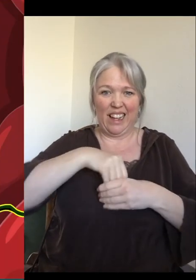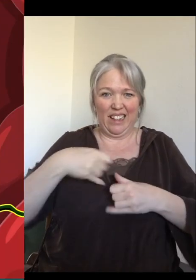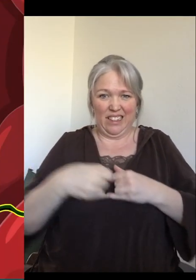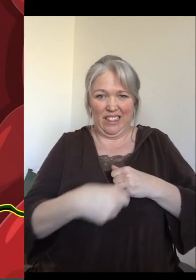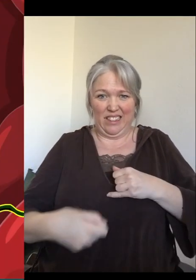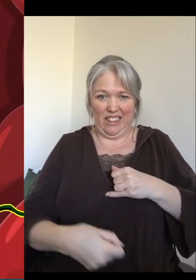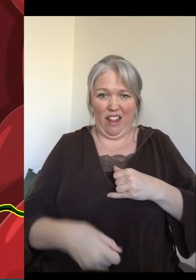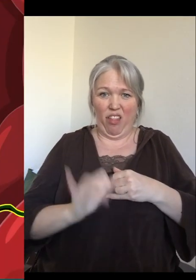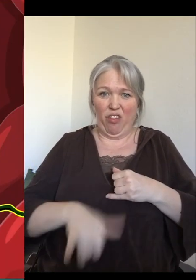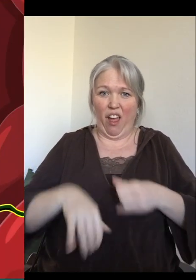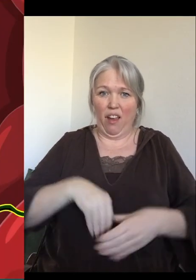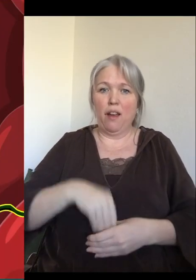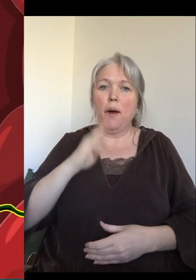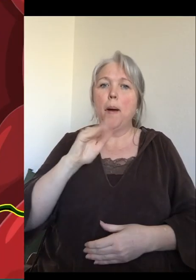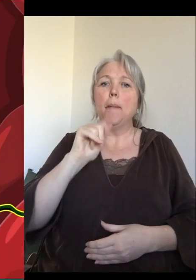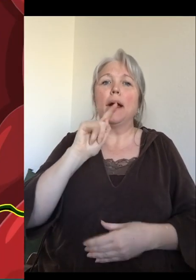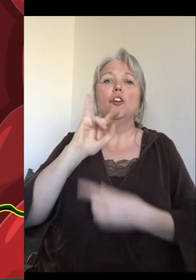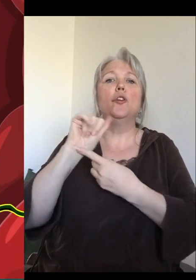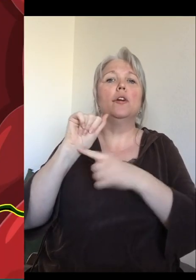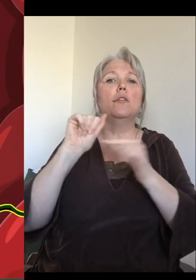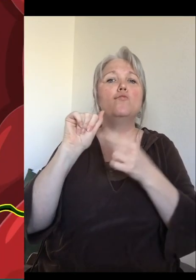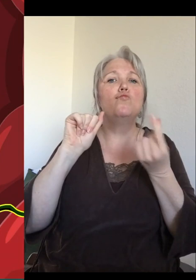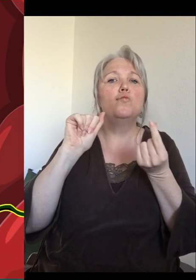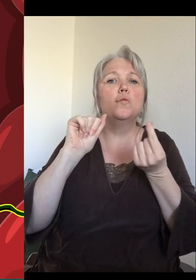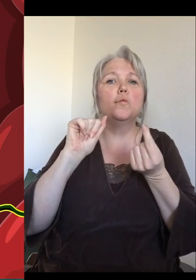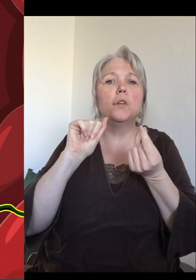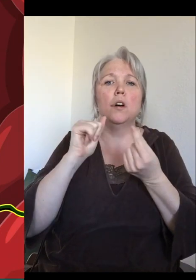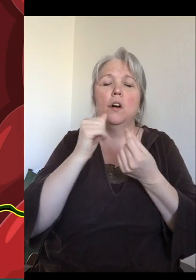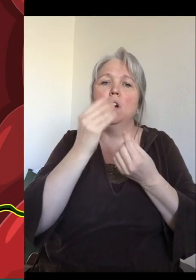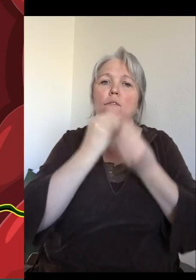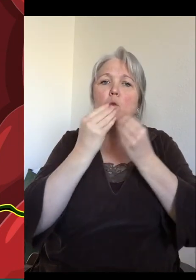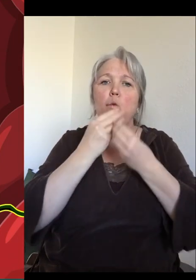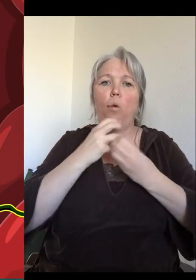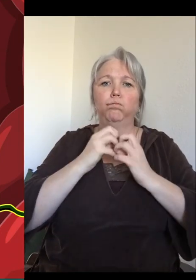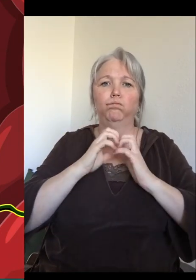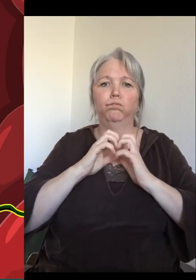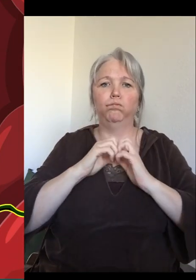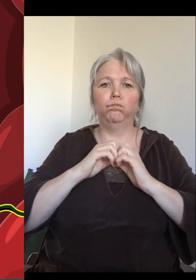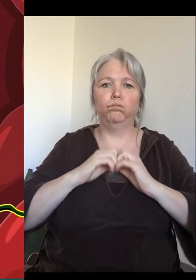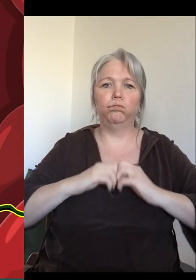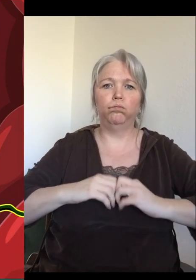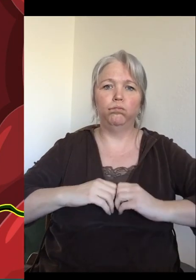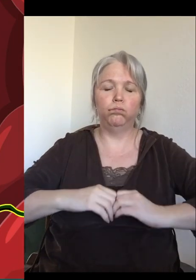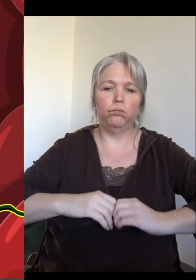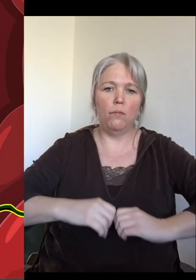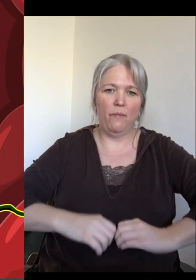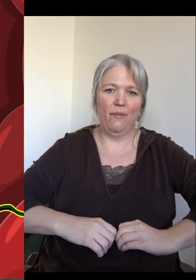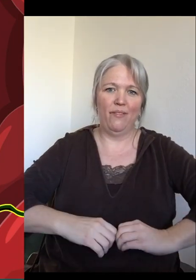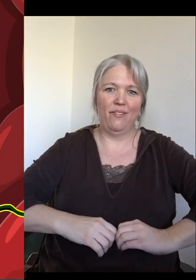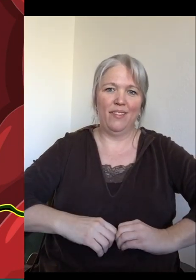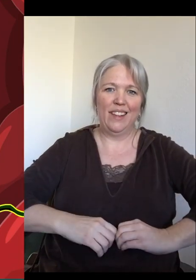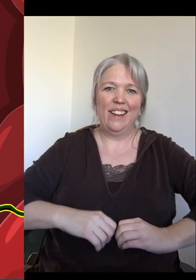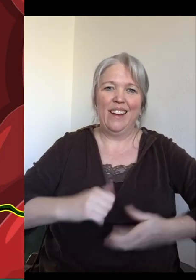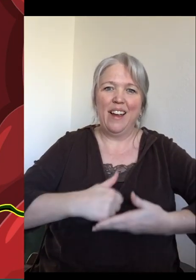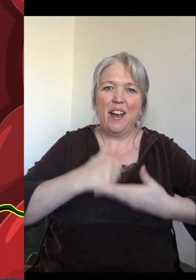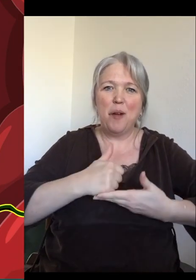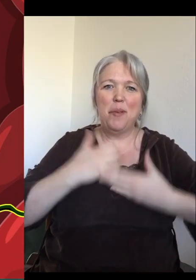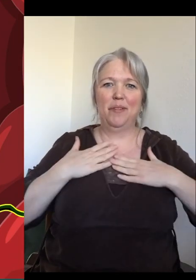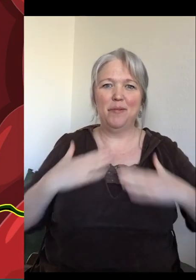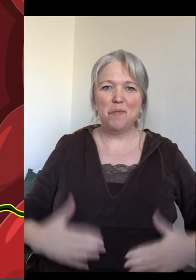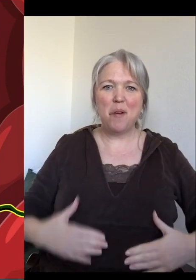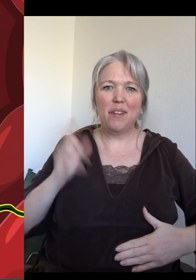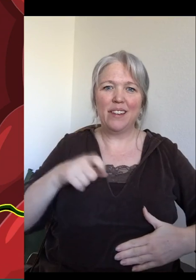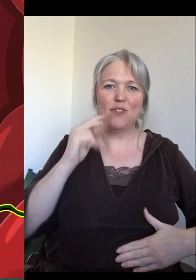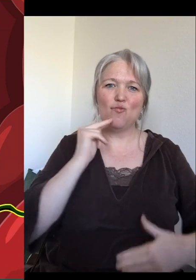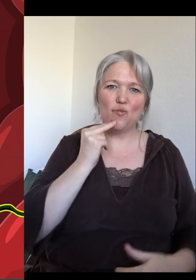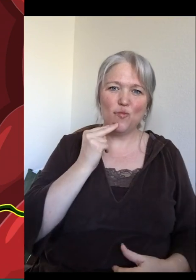bacteria that help us digest food. They break it down into the nutrition our bodies need. In fact, all bacteria are just looking